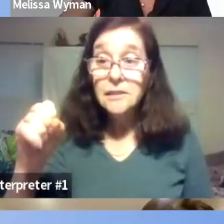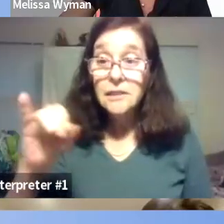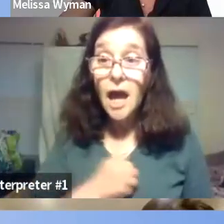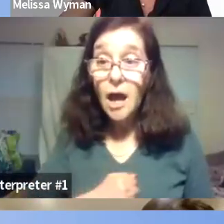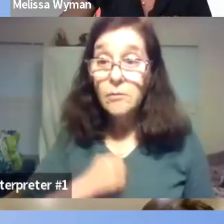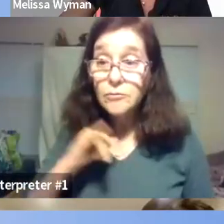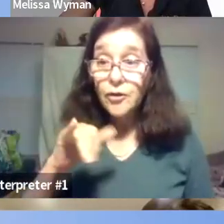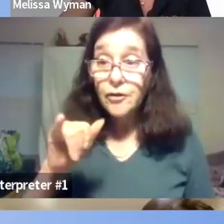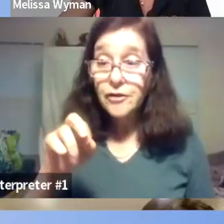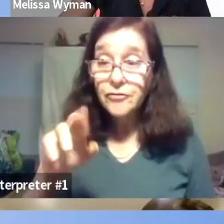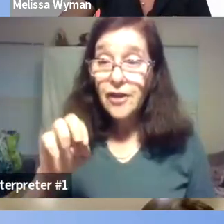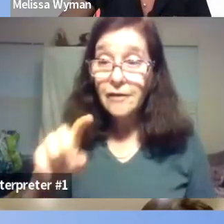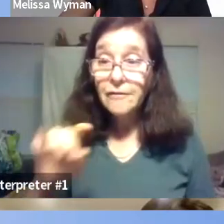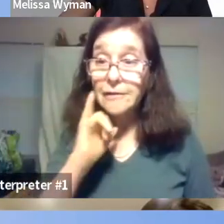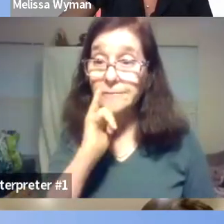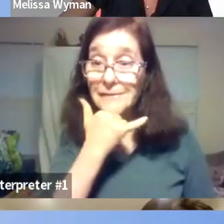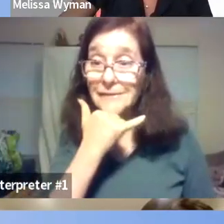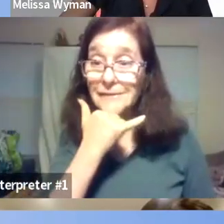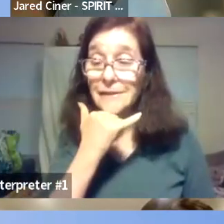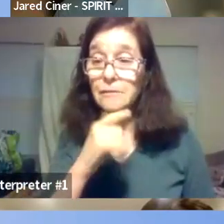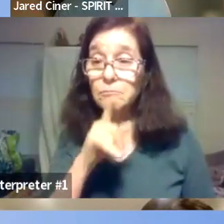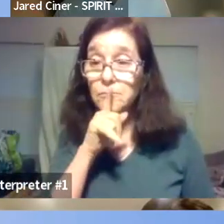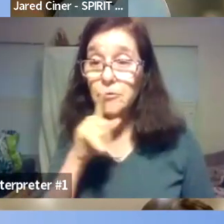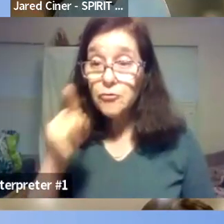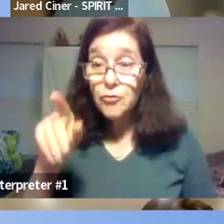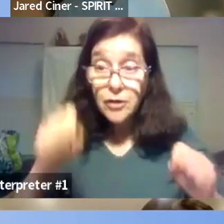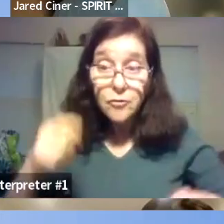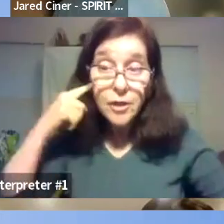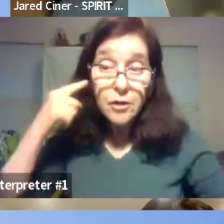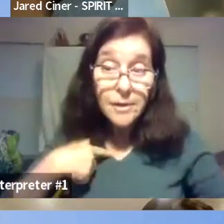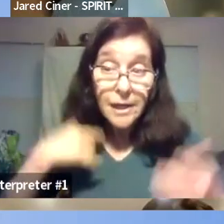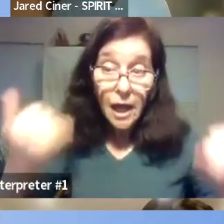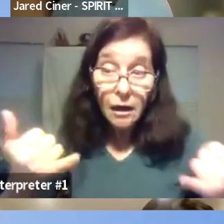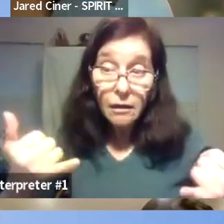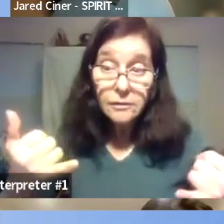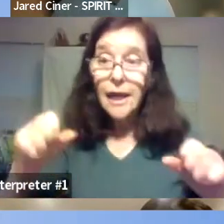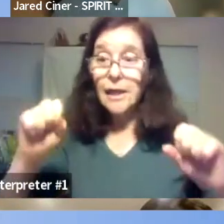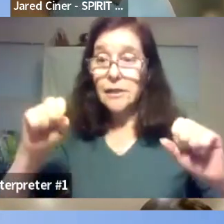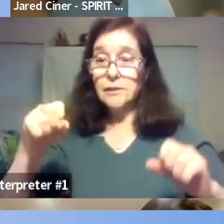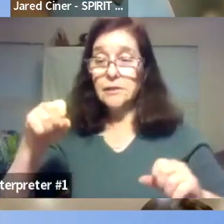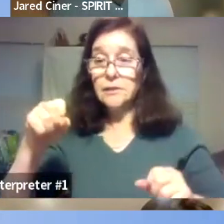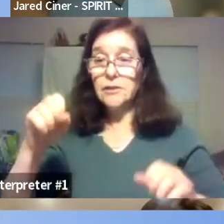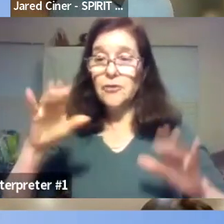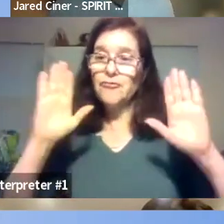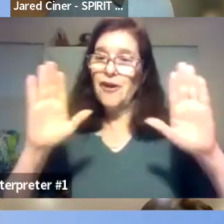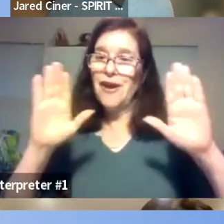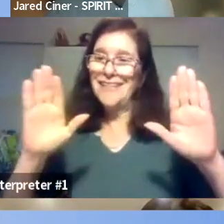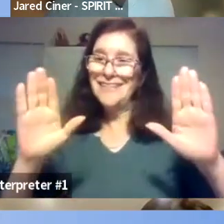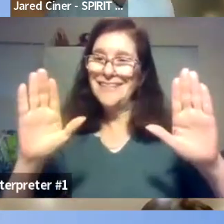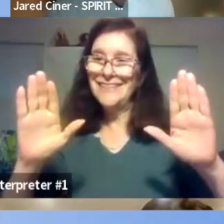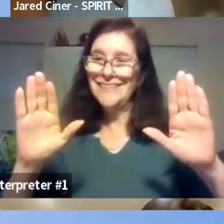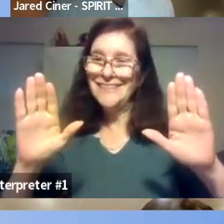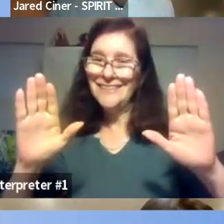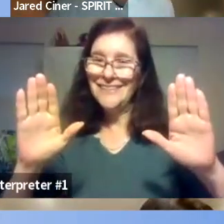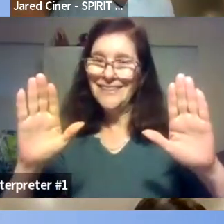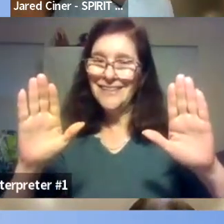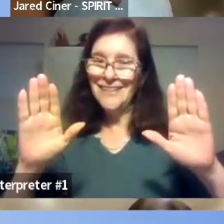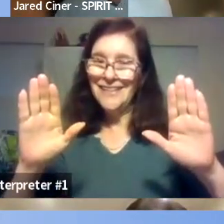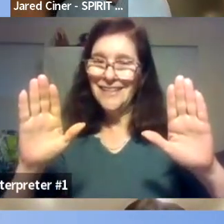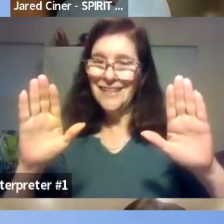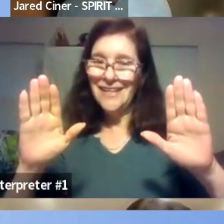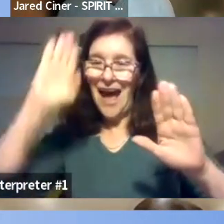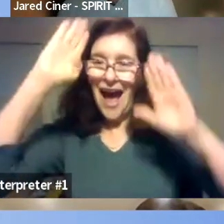I accidentally muted you. Hold Oh, on one no second. problem. Can you hear me? Yes, yes. Great. Well, hi